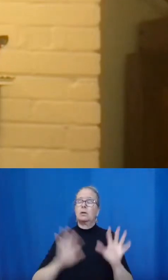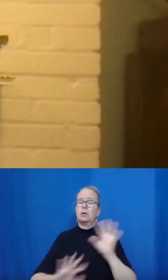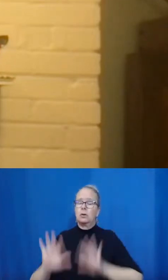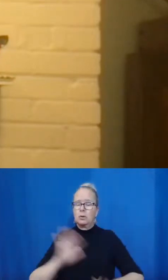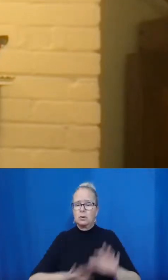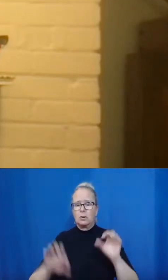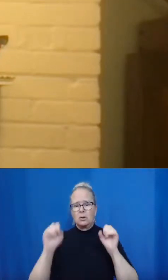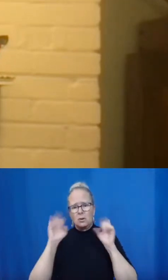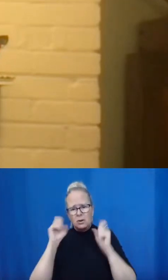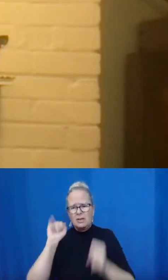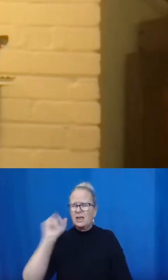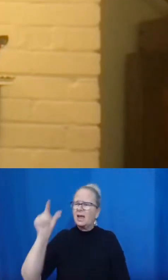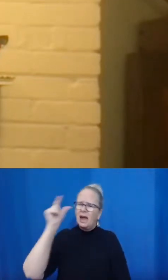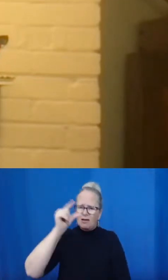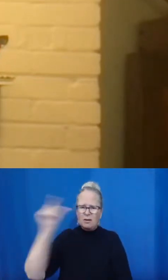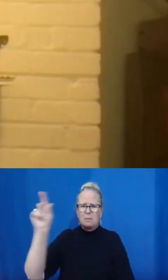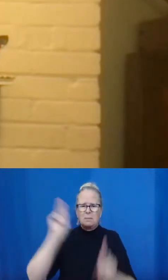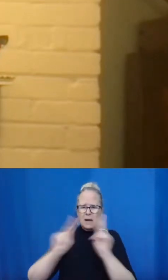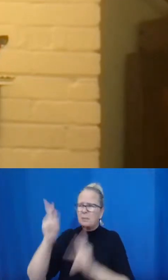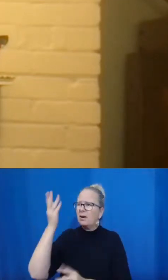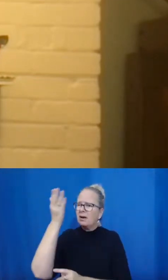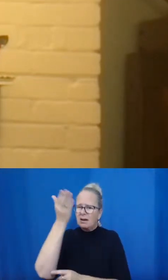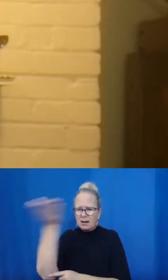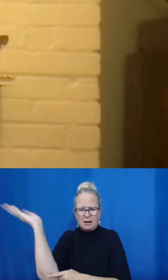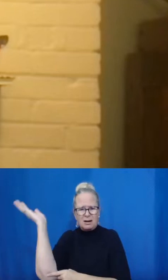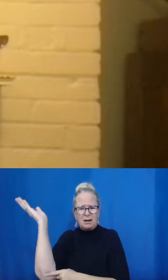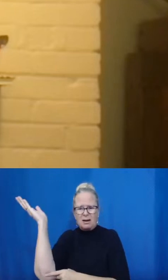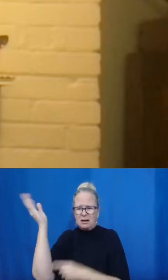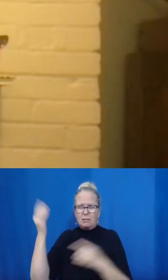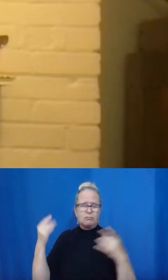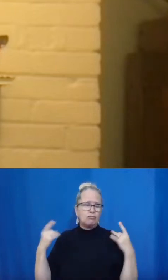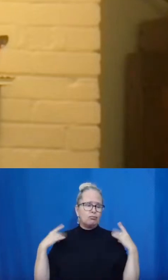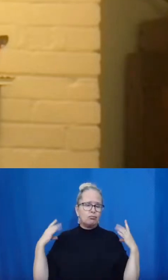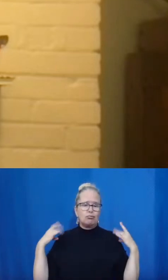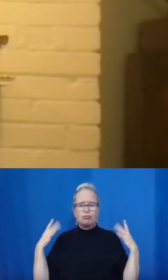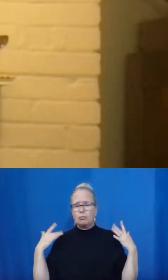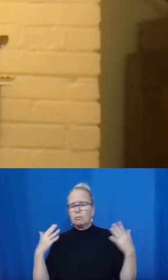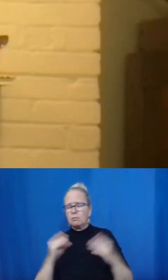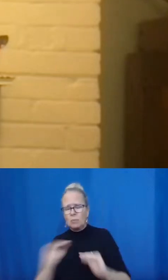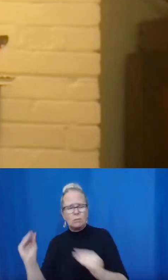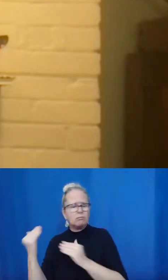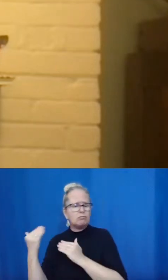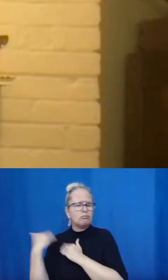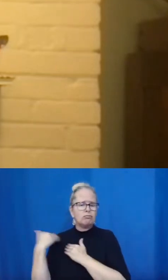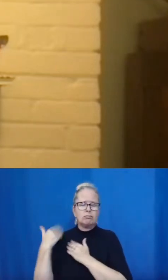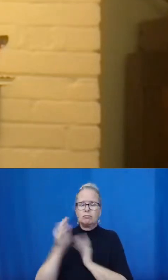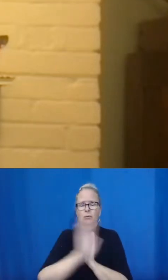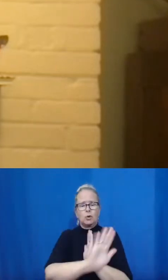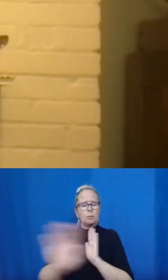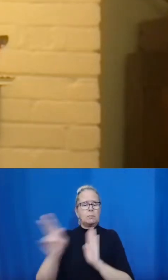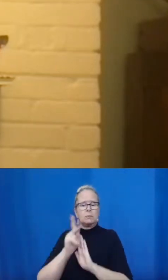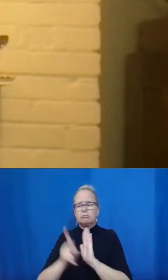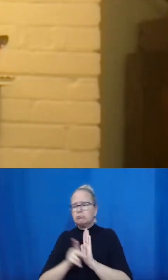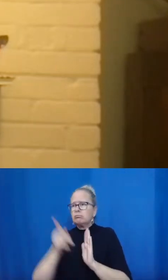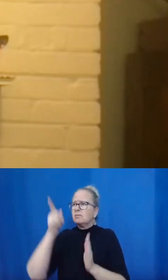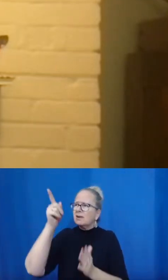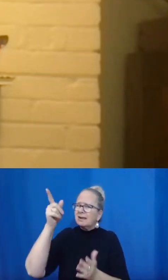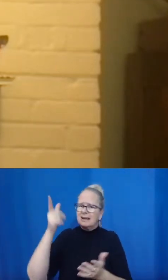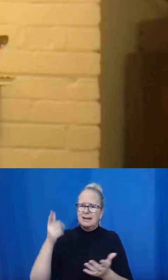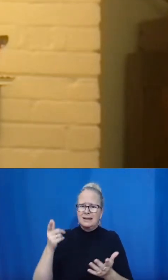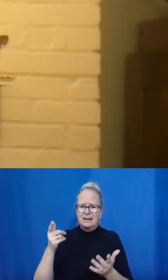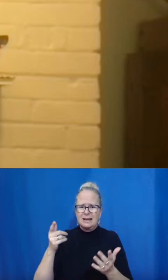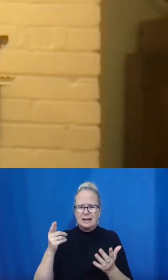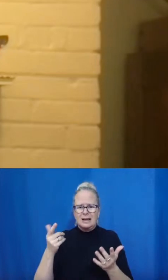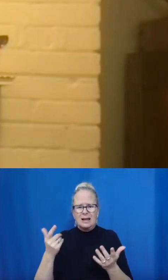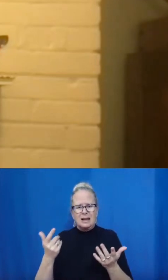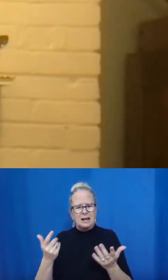this government and the people in it that will not take responsibility for their policy decisions. And then again, I